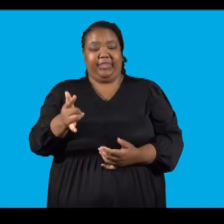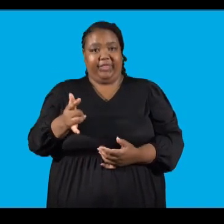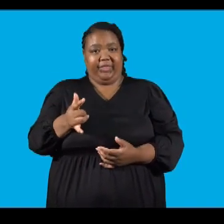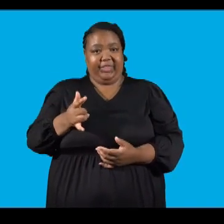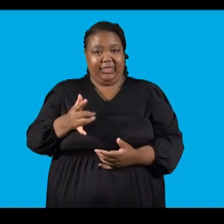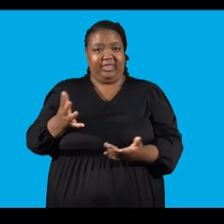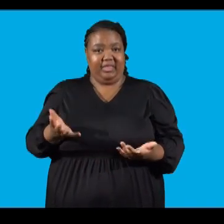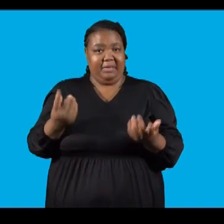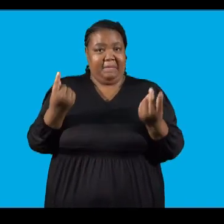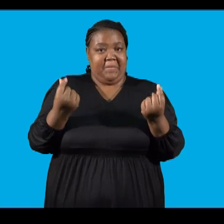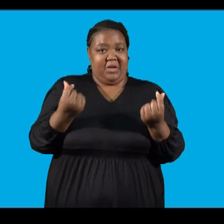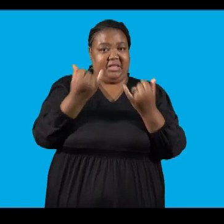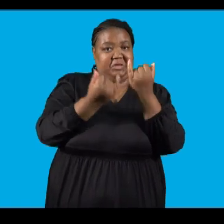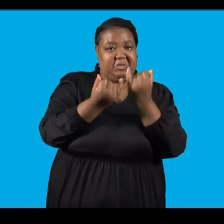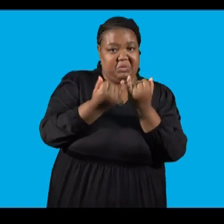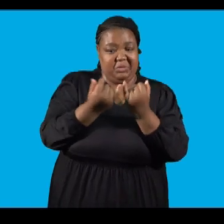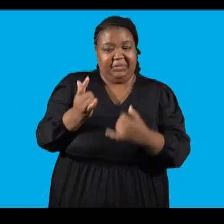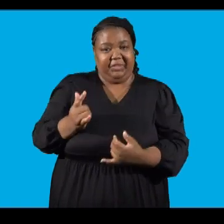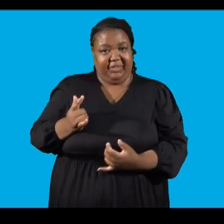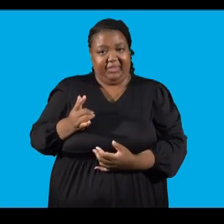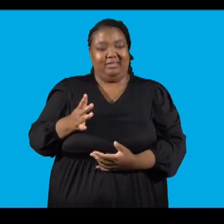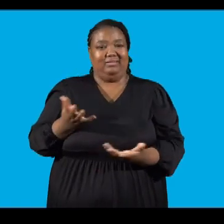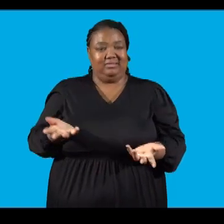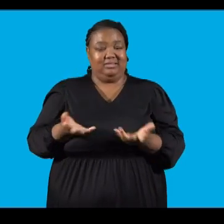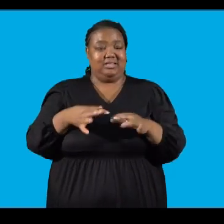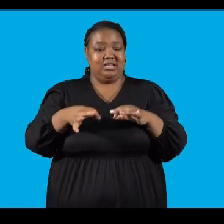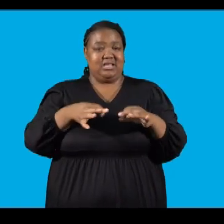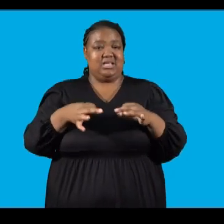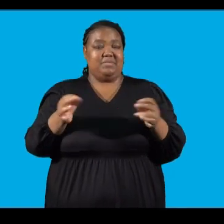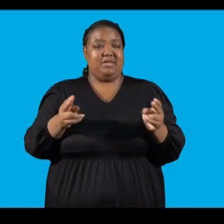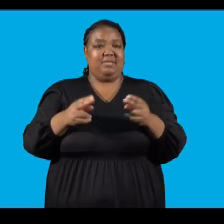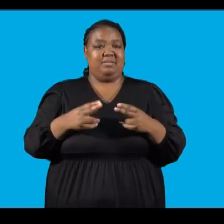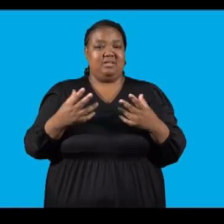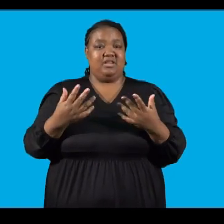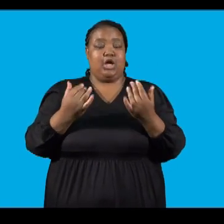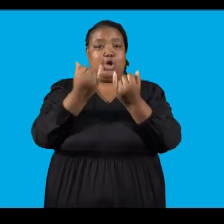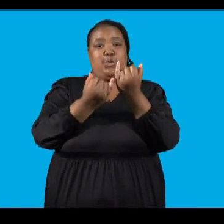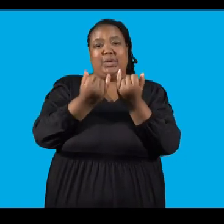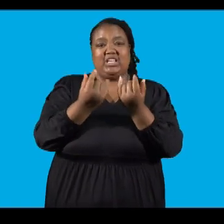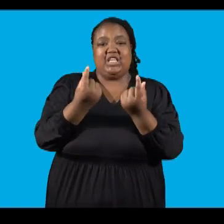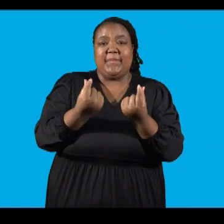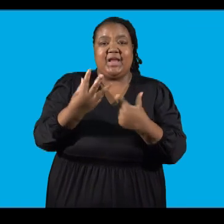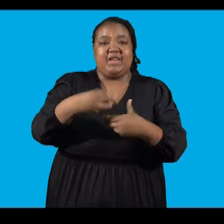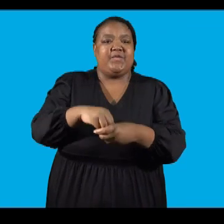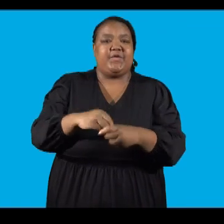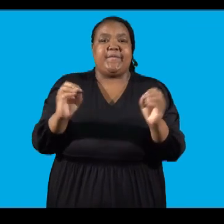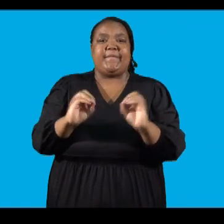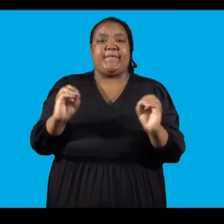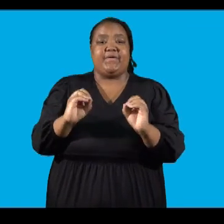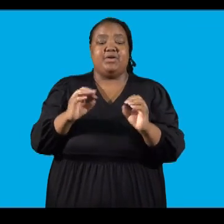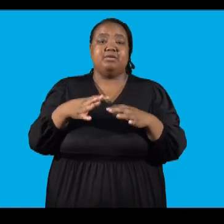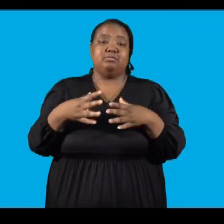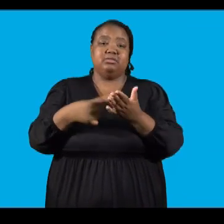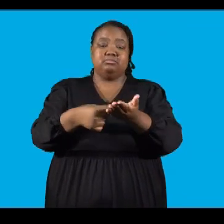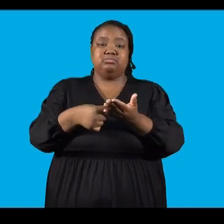reluctant to compete on the basis of price, explain briefly non-price competition, and